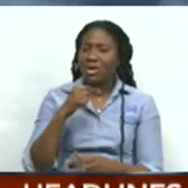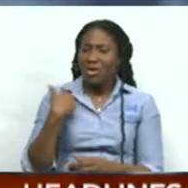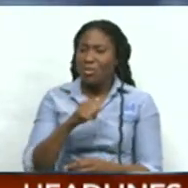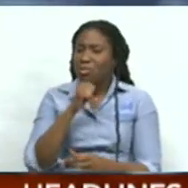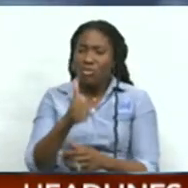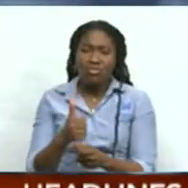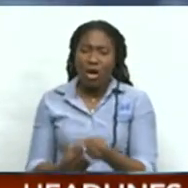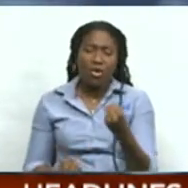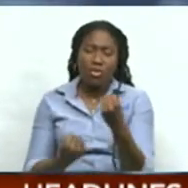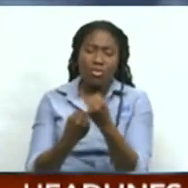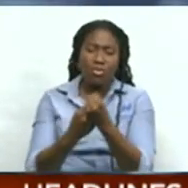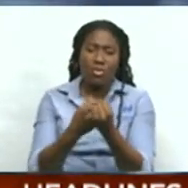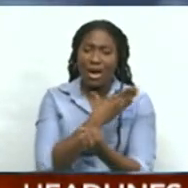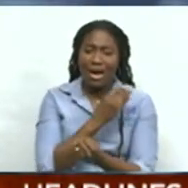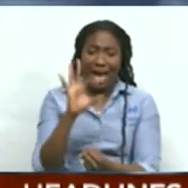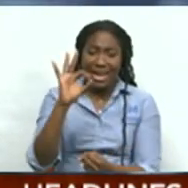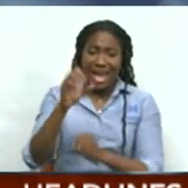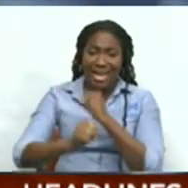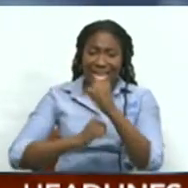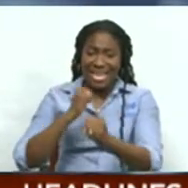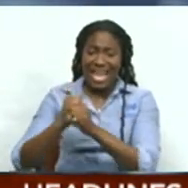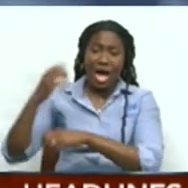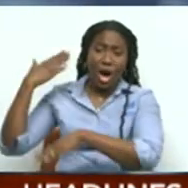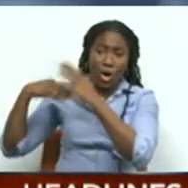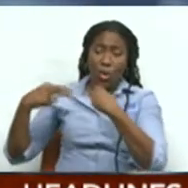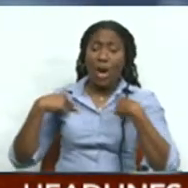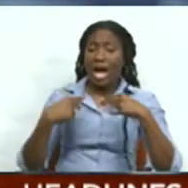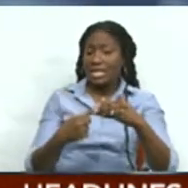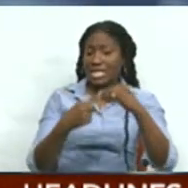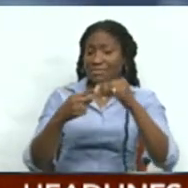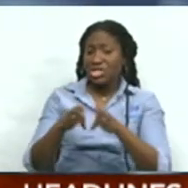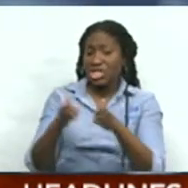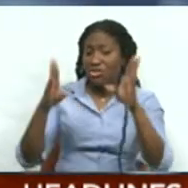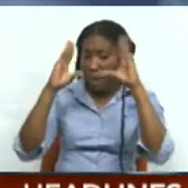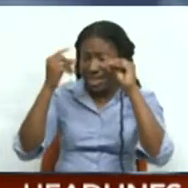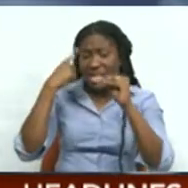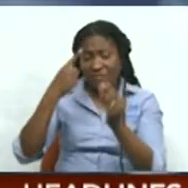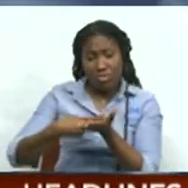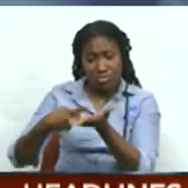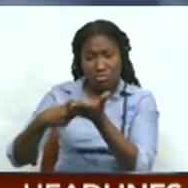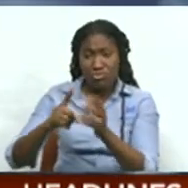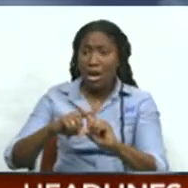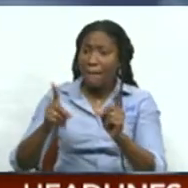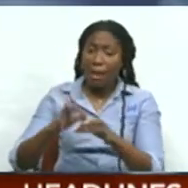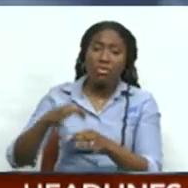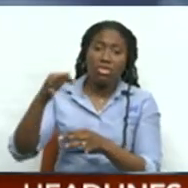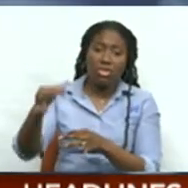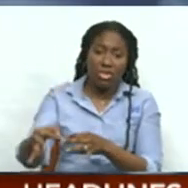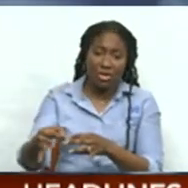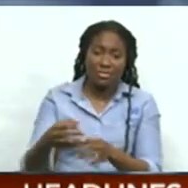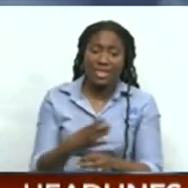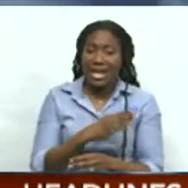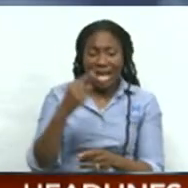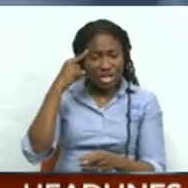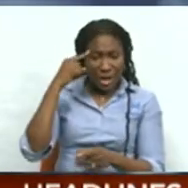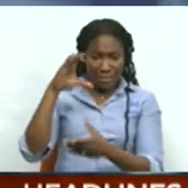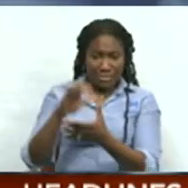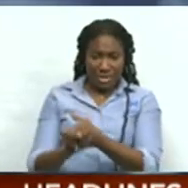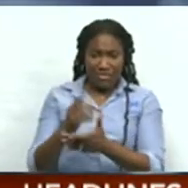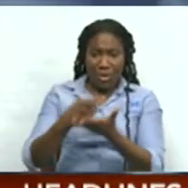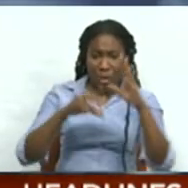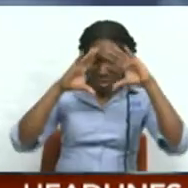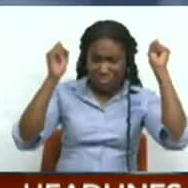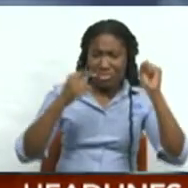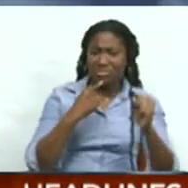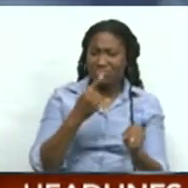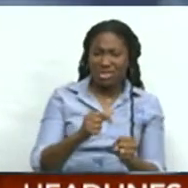that 9 years ago, a special general meeting was convened to address this issue but was adjourned. She believes the president's comments were unfortunate